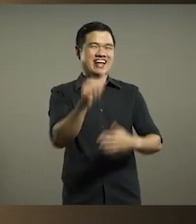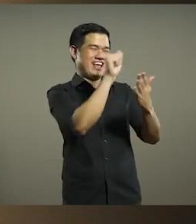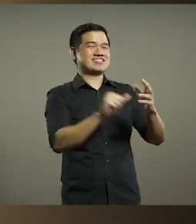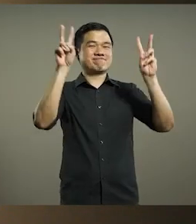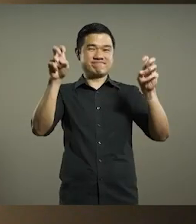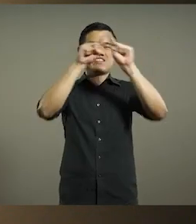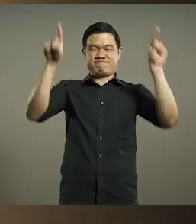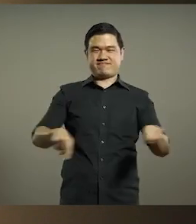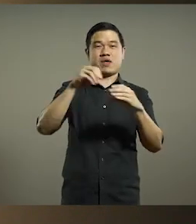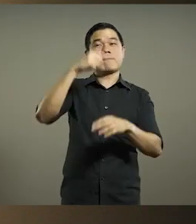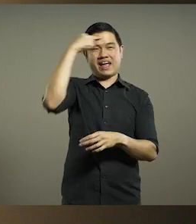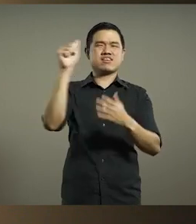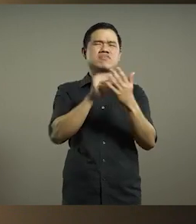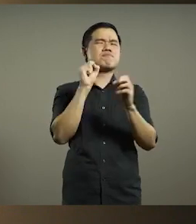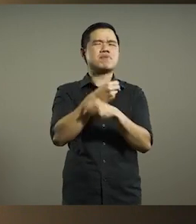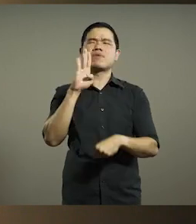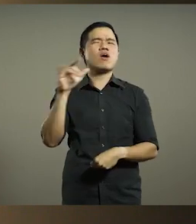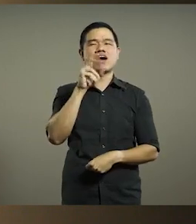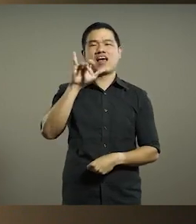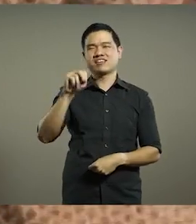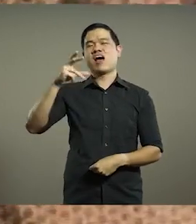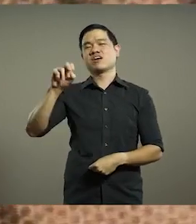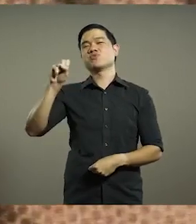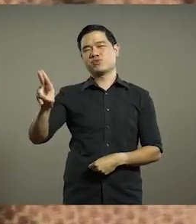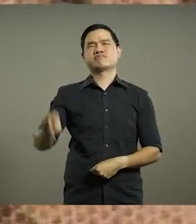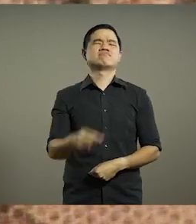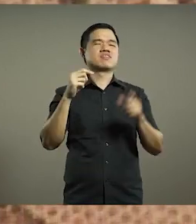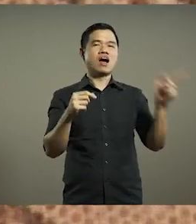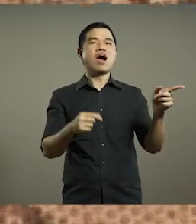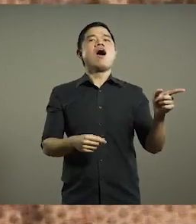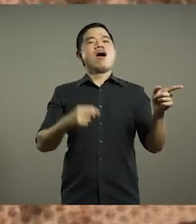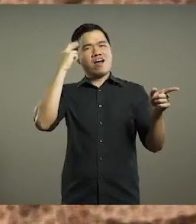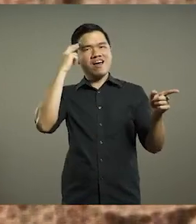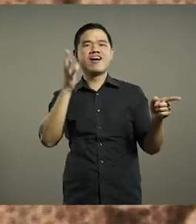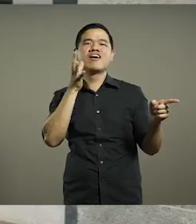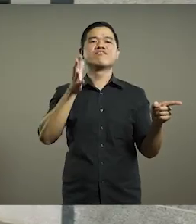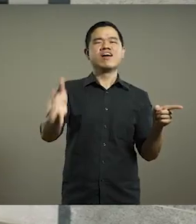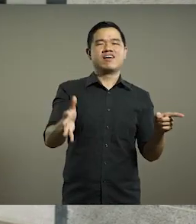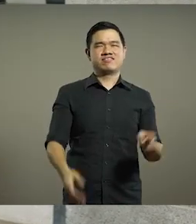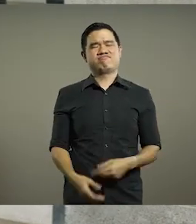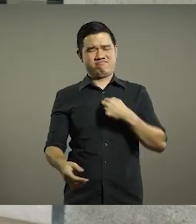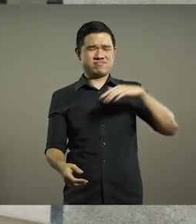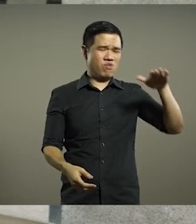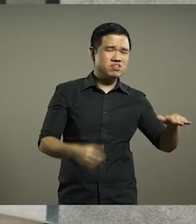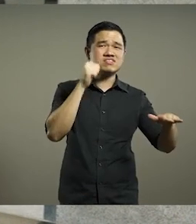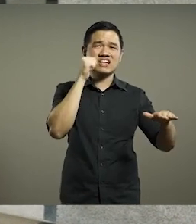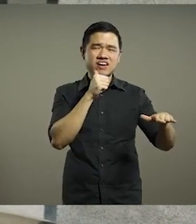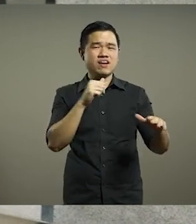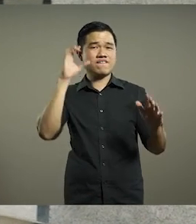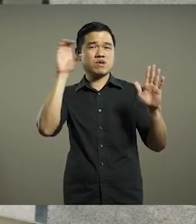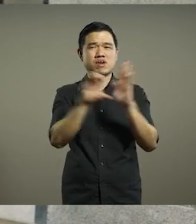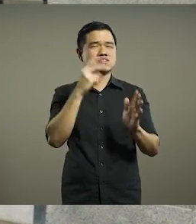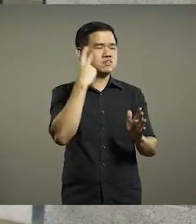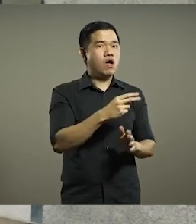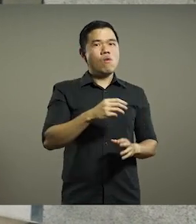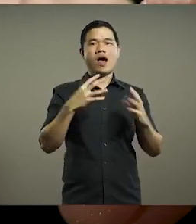When I first saw this artwork, portrayed in black by Nyein, I was reminded of my grandma. As a little girl, I would stare at